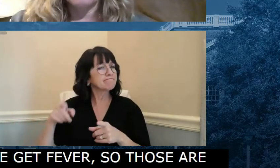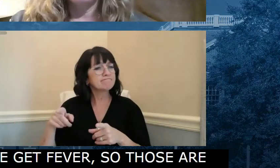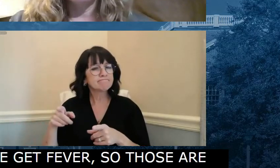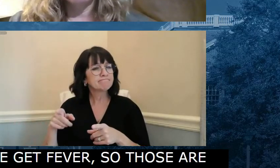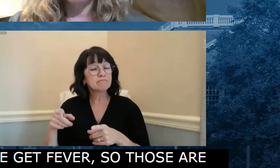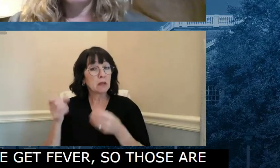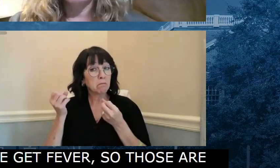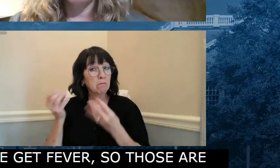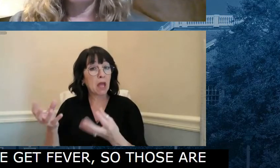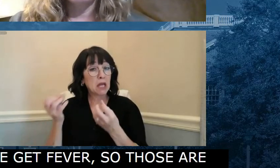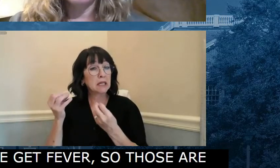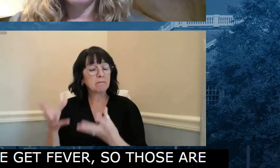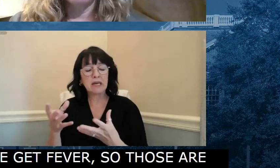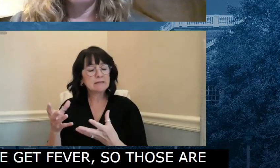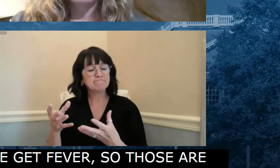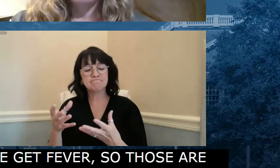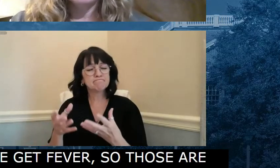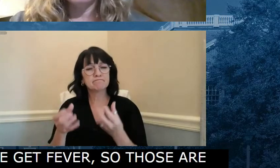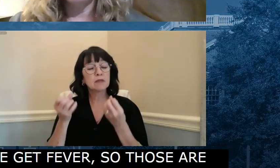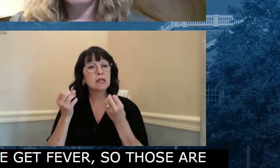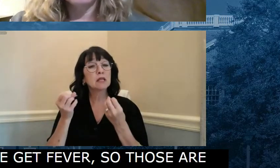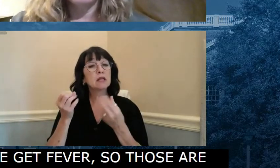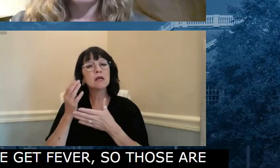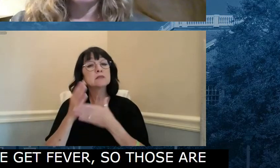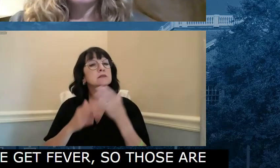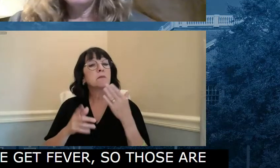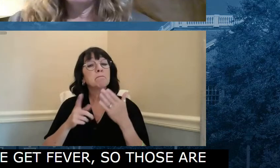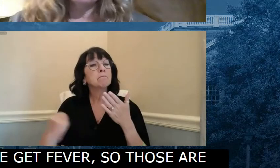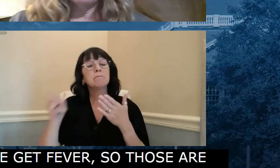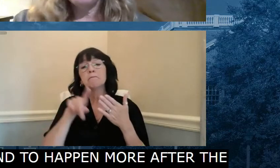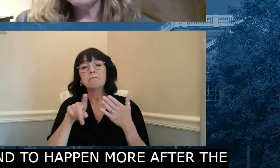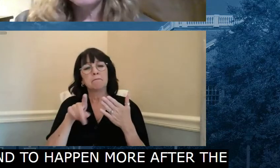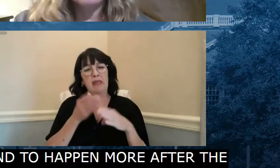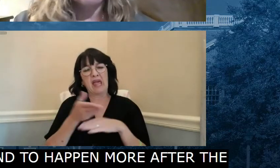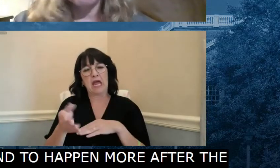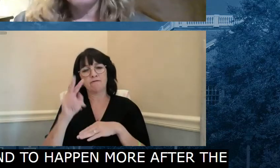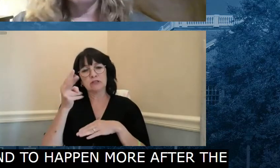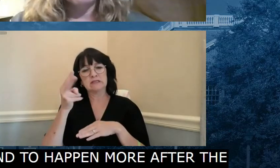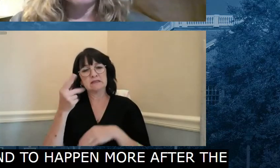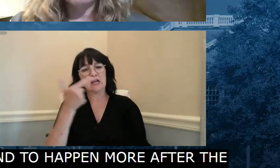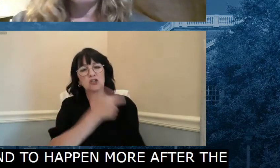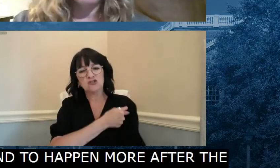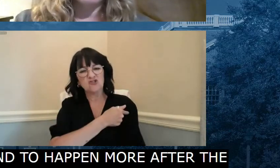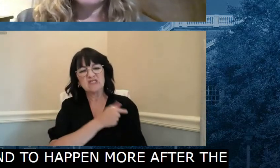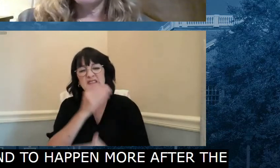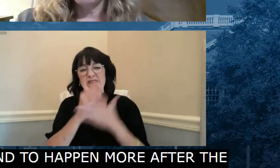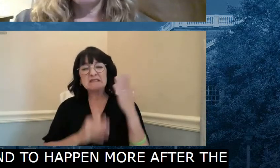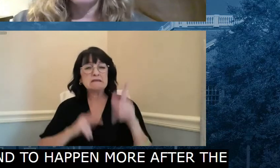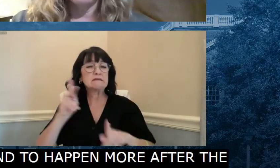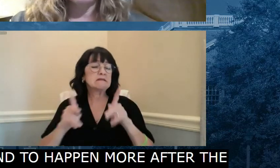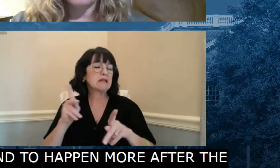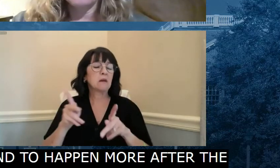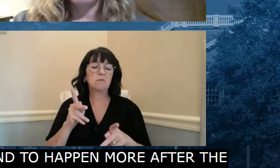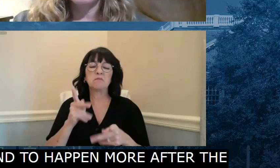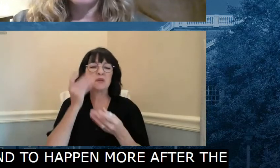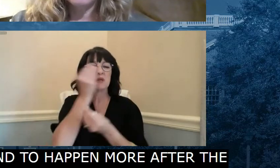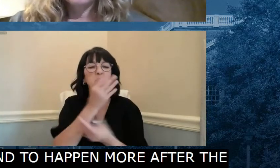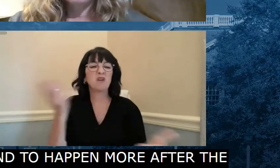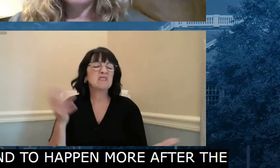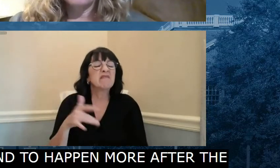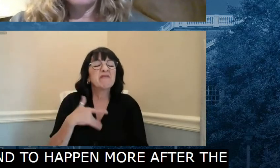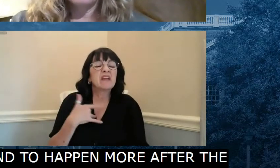the second dose of Pfizer or Moderna. And some people just don't feel great for like the 24 hours